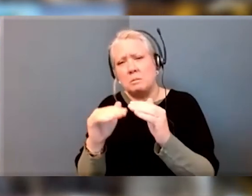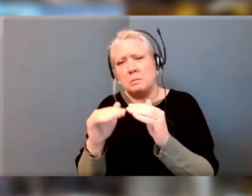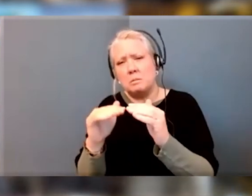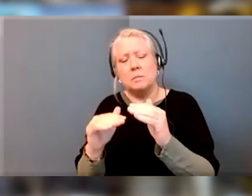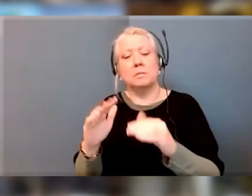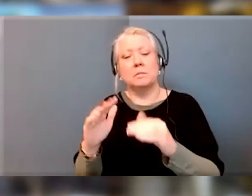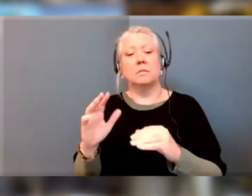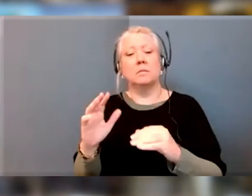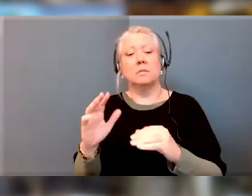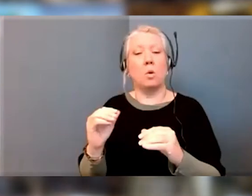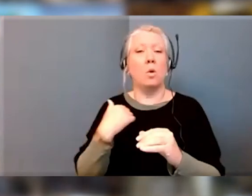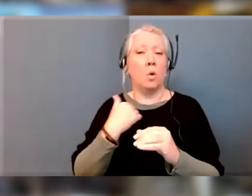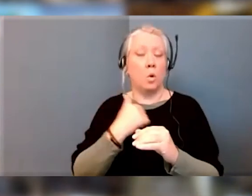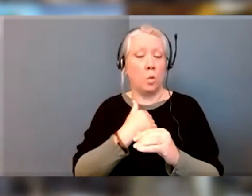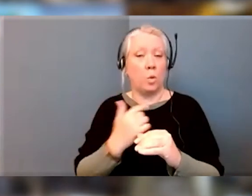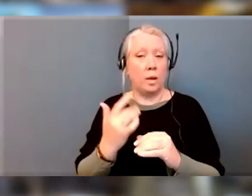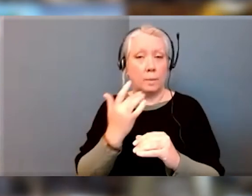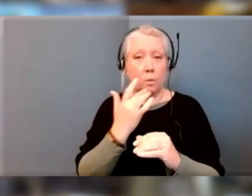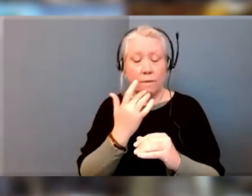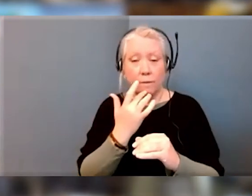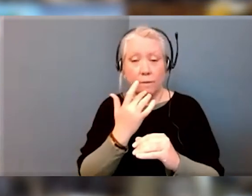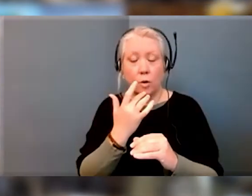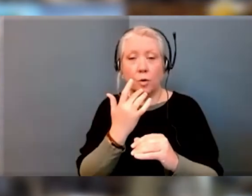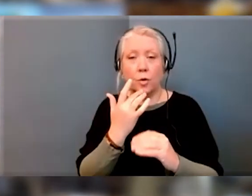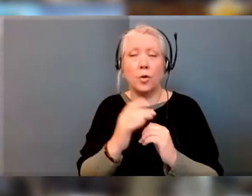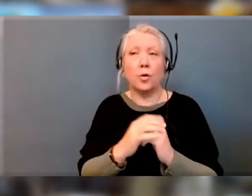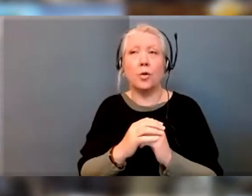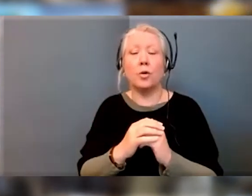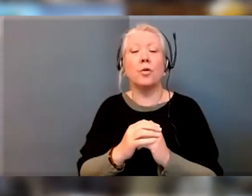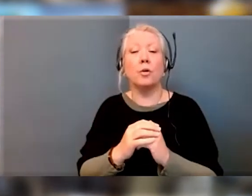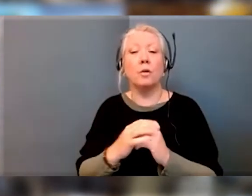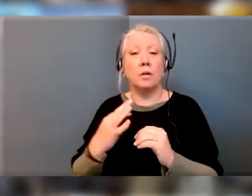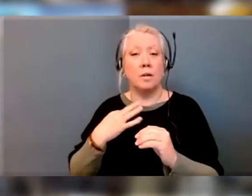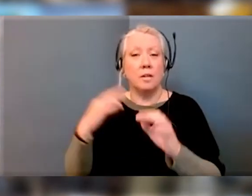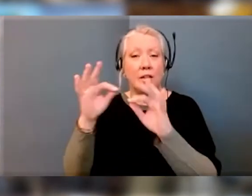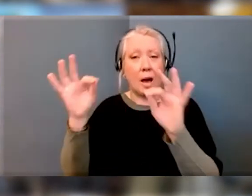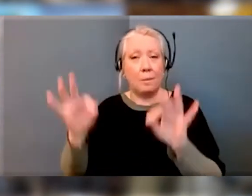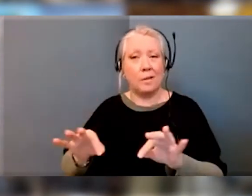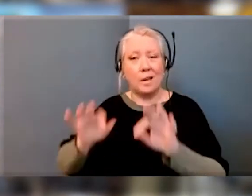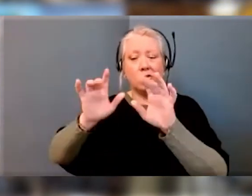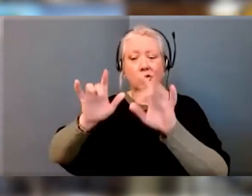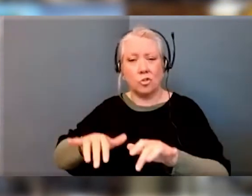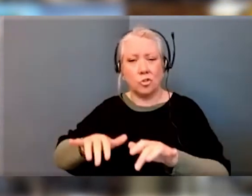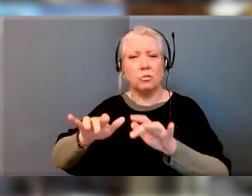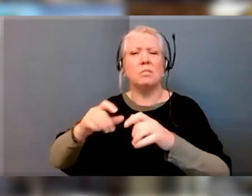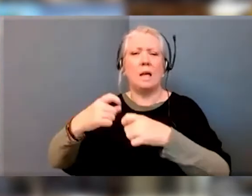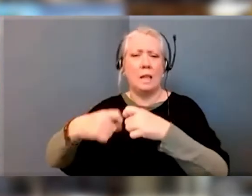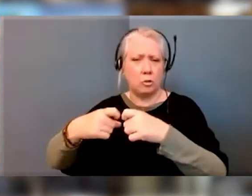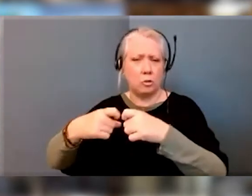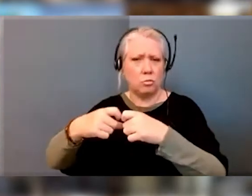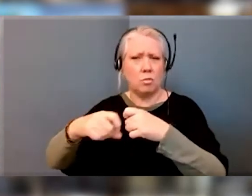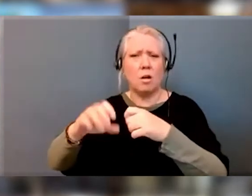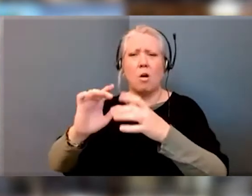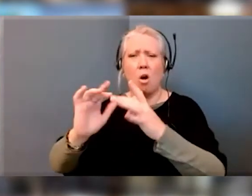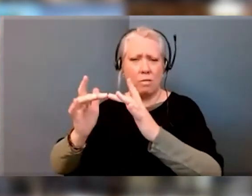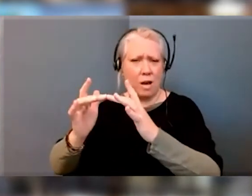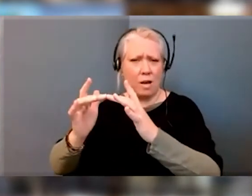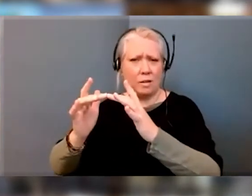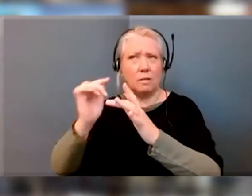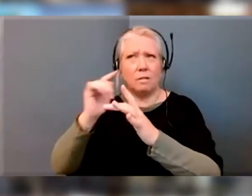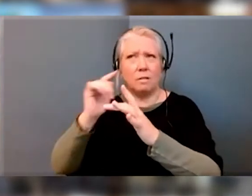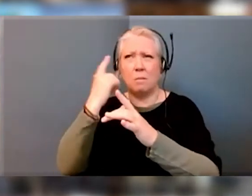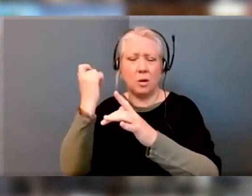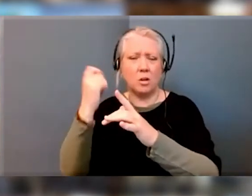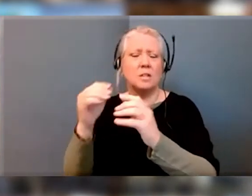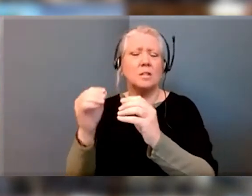these applications, we would prefer these applications be submitted online, but you can request a